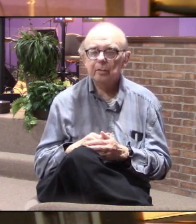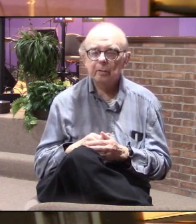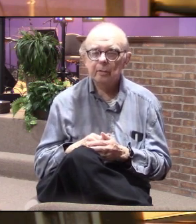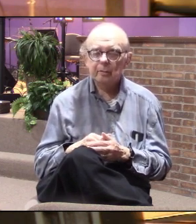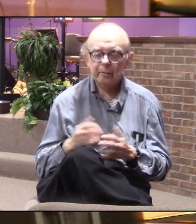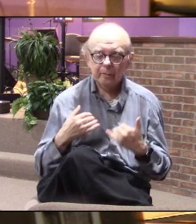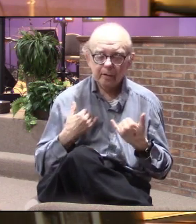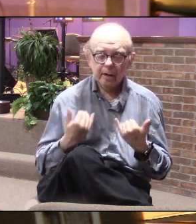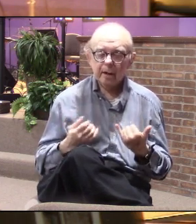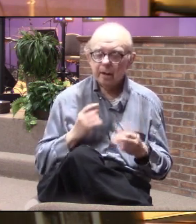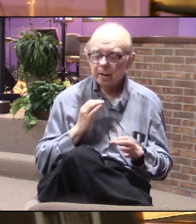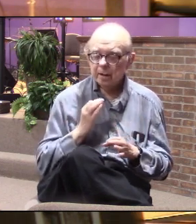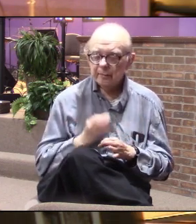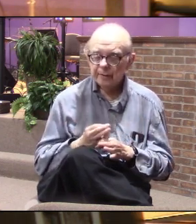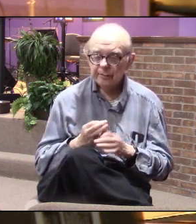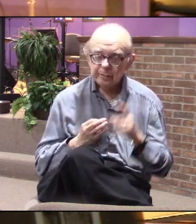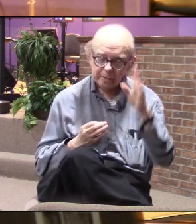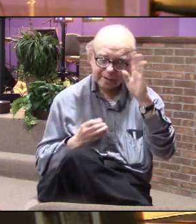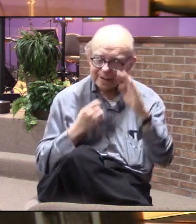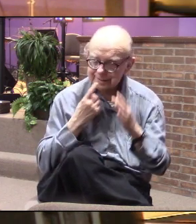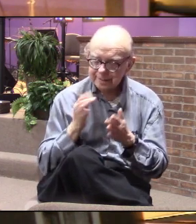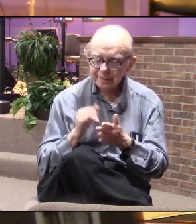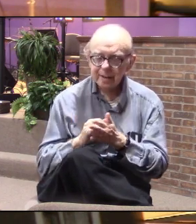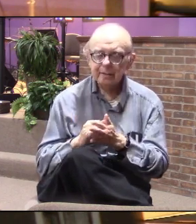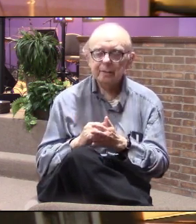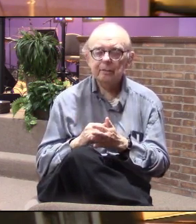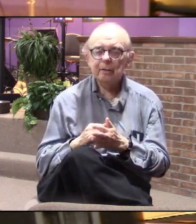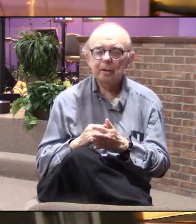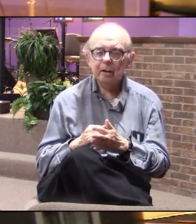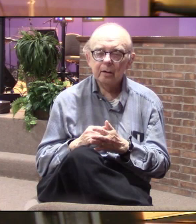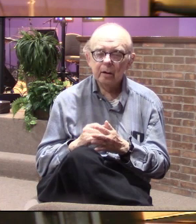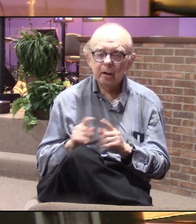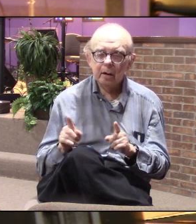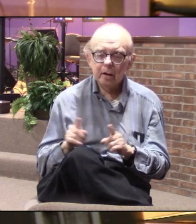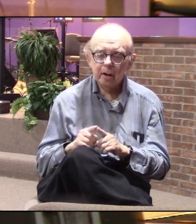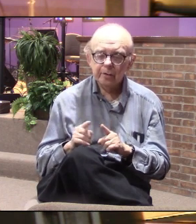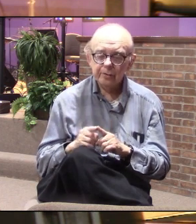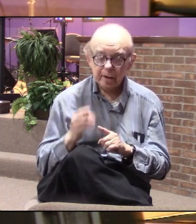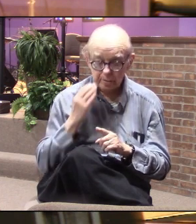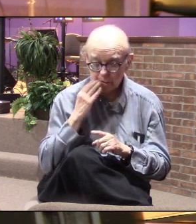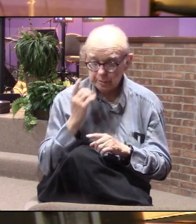Now, I am faithful, God says. But I also know you.